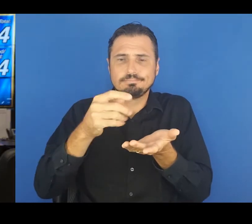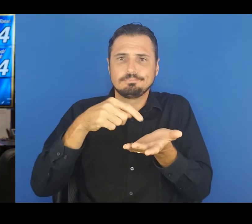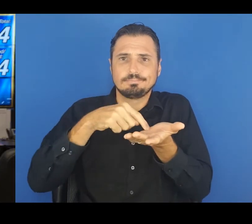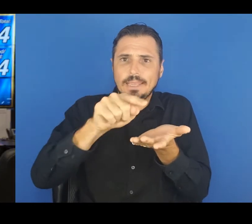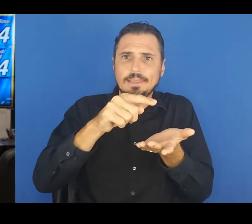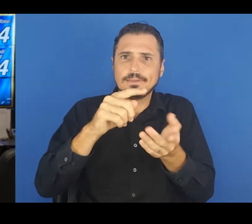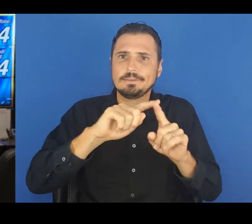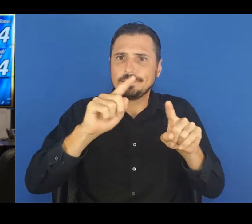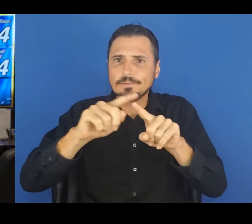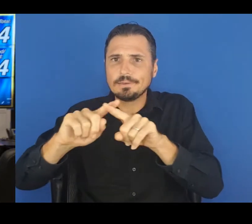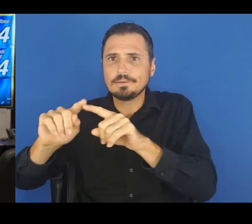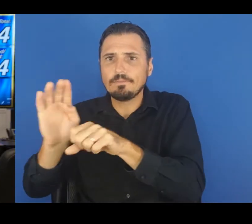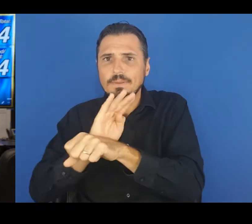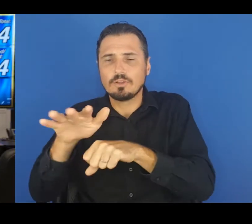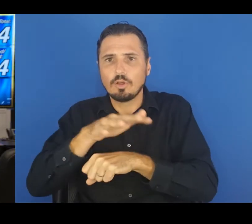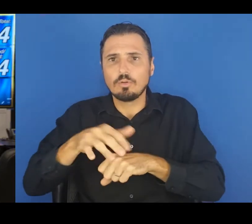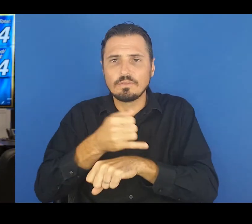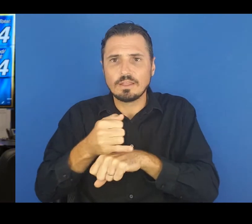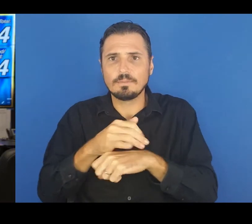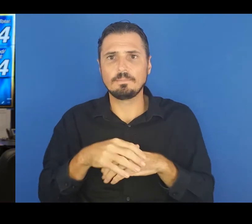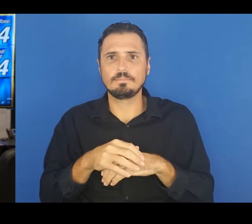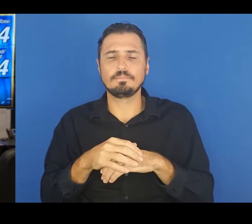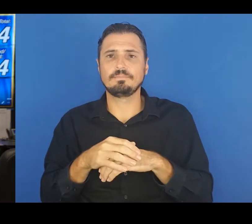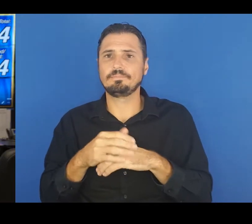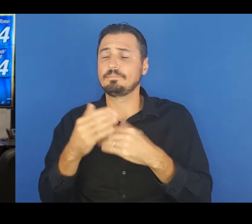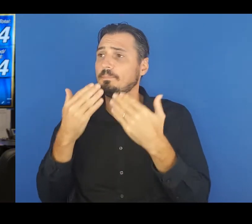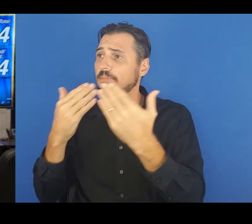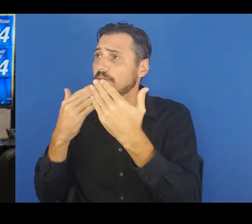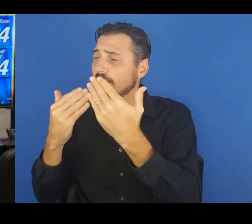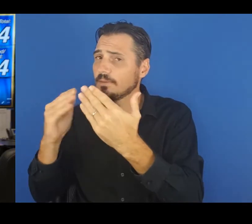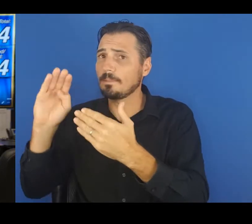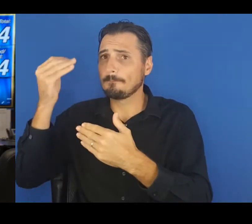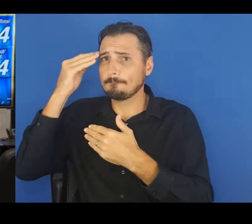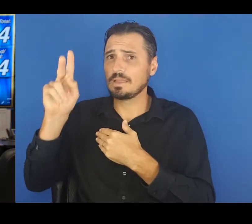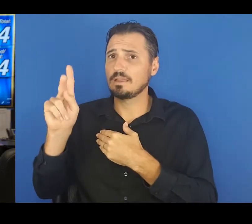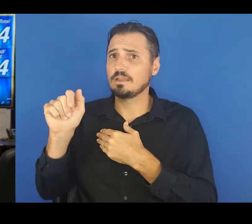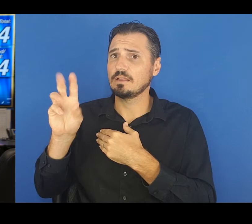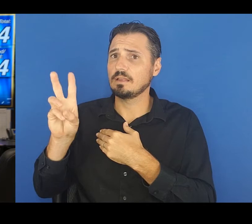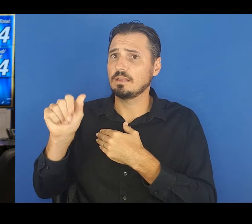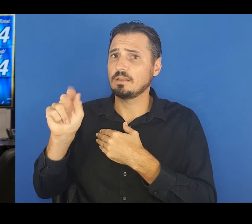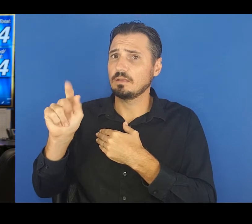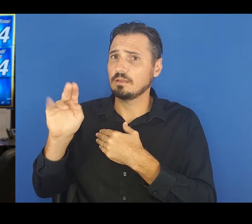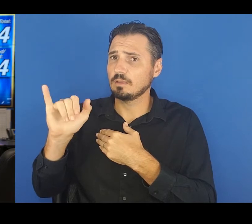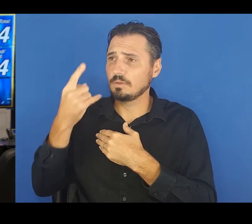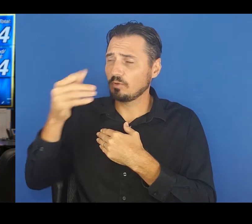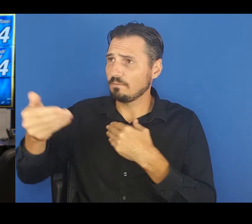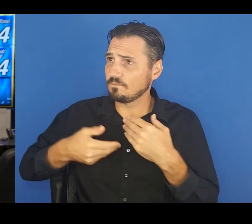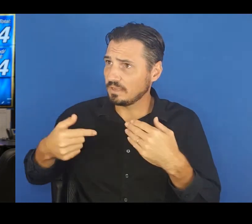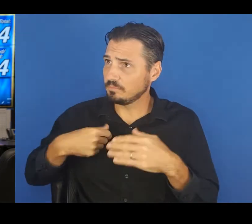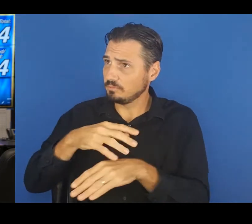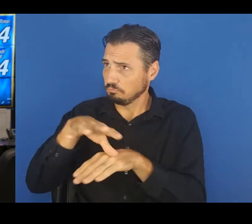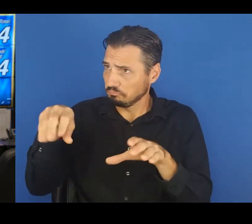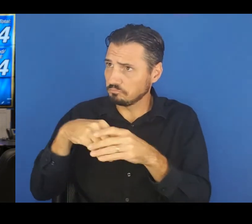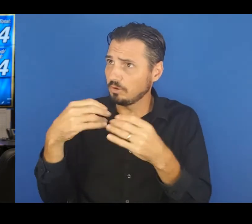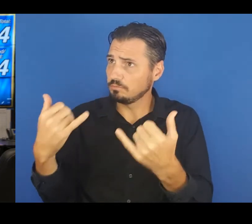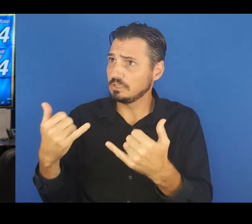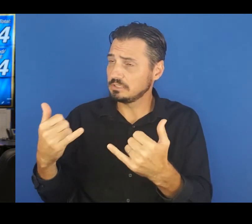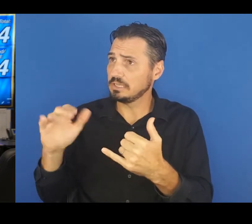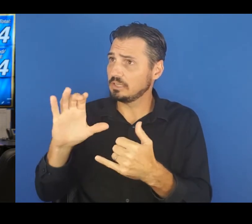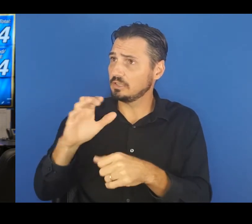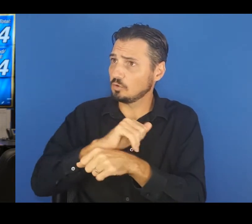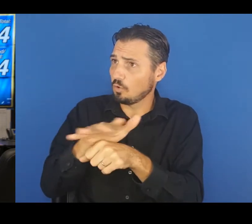island-wide. Thank you, mahalo nui loa, to Mayor Kawakami for inviting me to be a part of